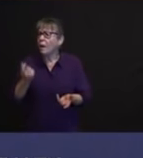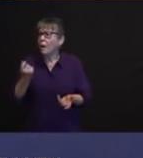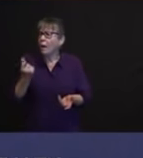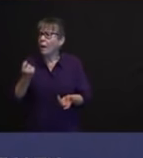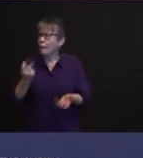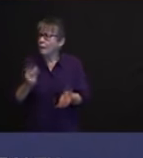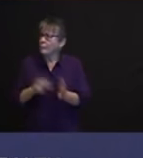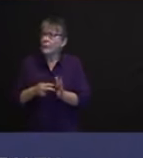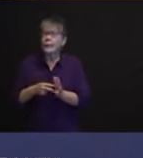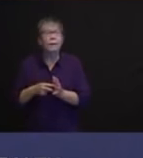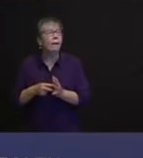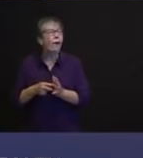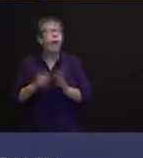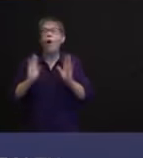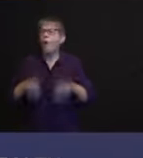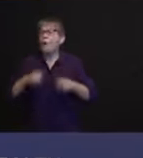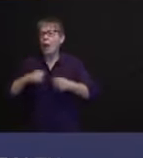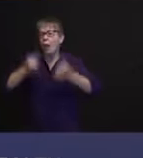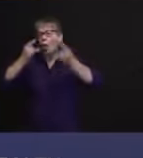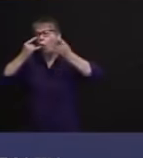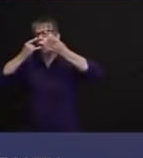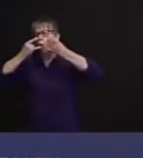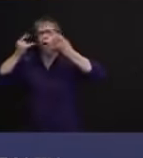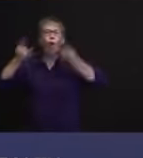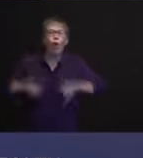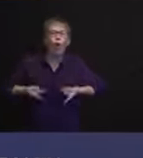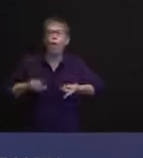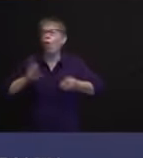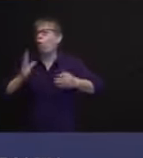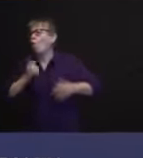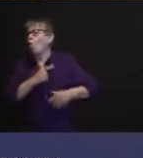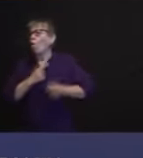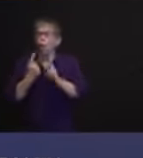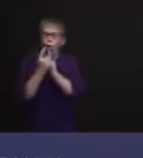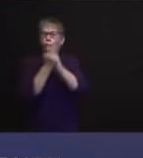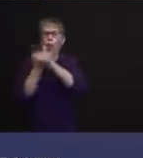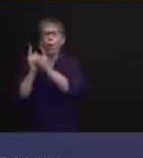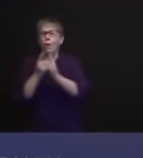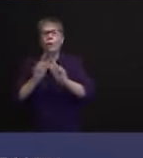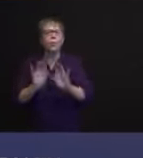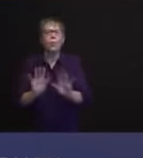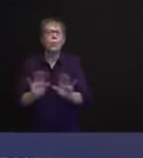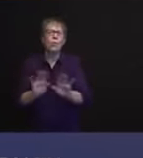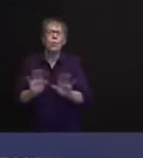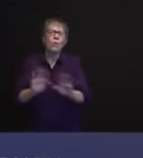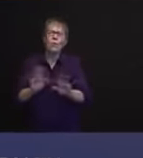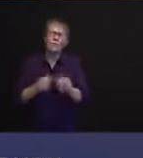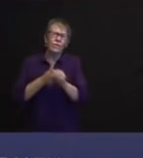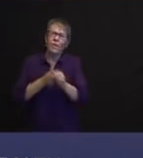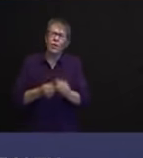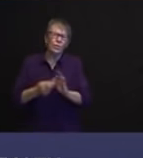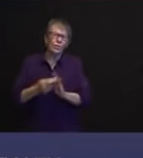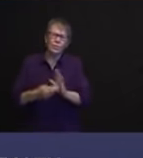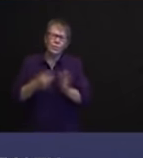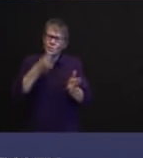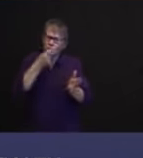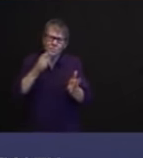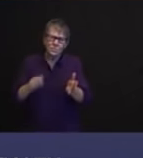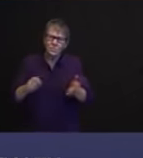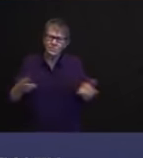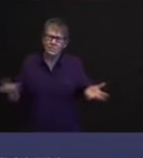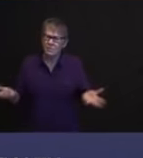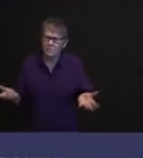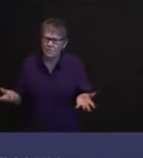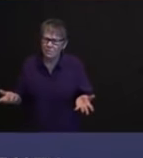regulations, but there's no restriction on that. Neera will have to clearly step down from the commission because